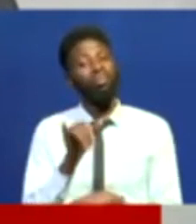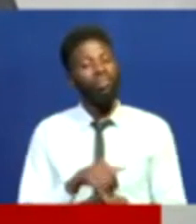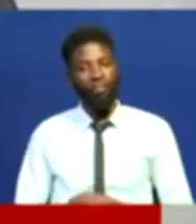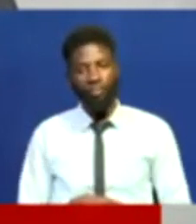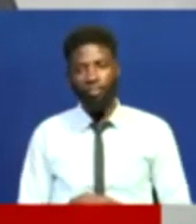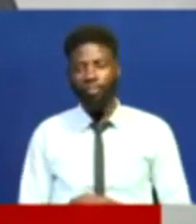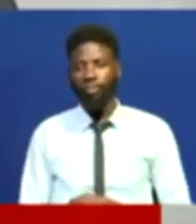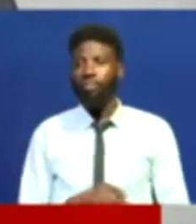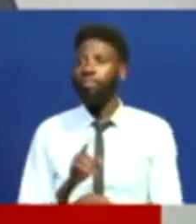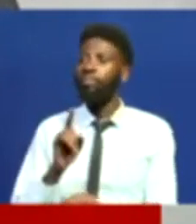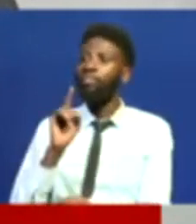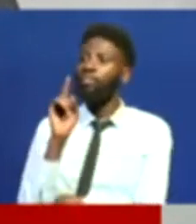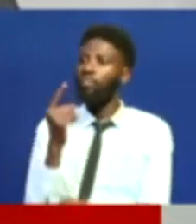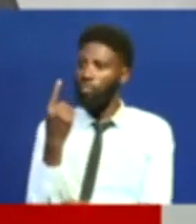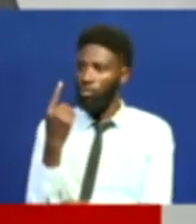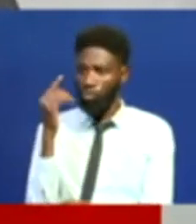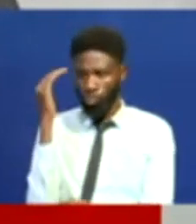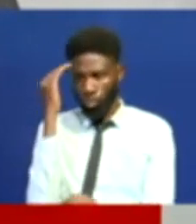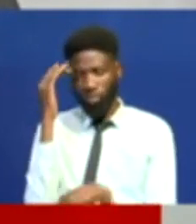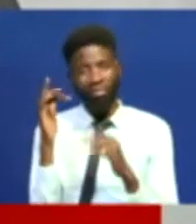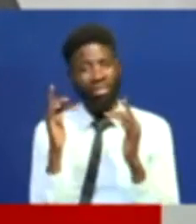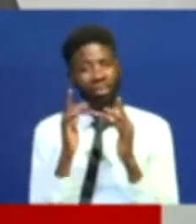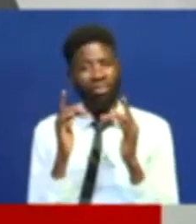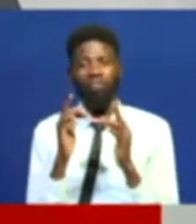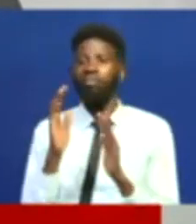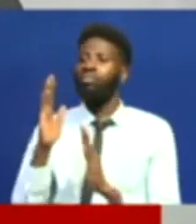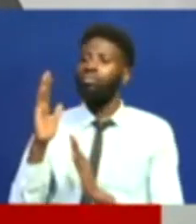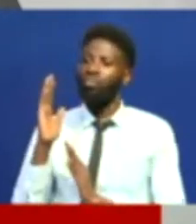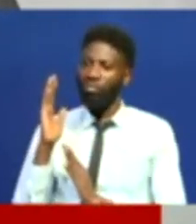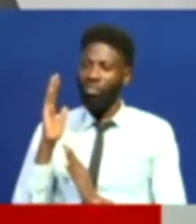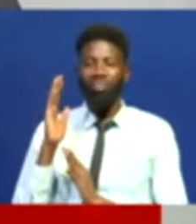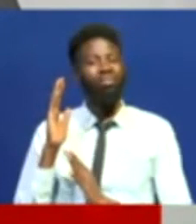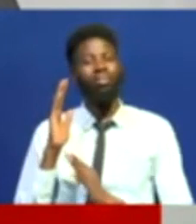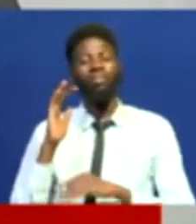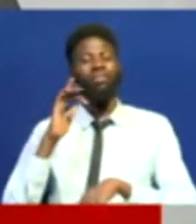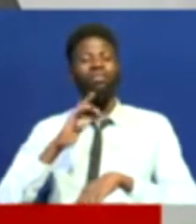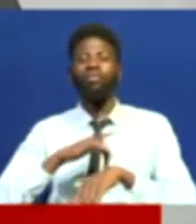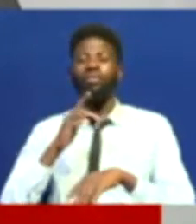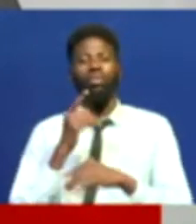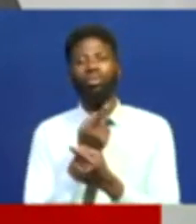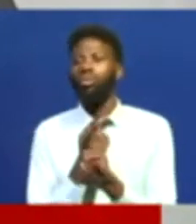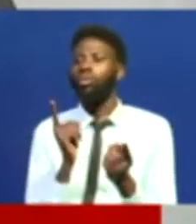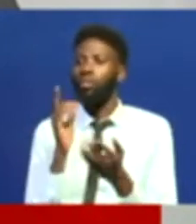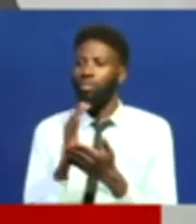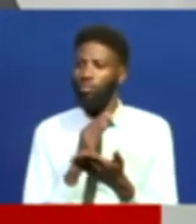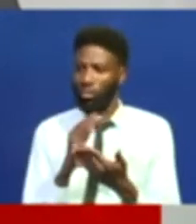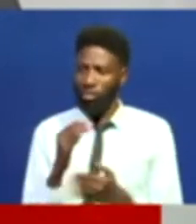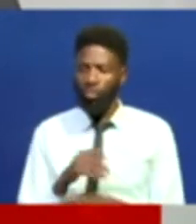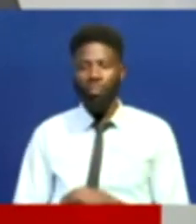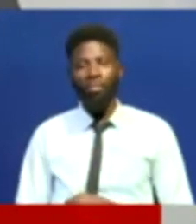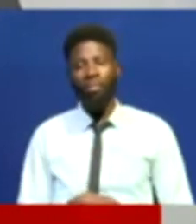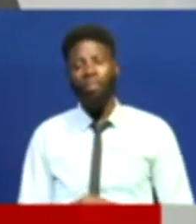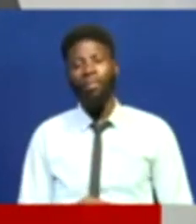all, you know, cybersecurity is a cross-cutting issue yeah. because it doesn't only